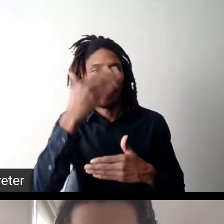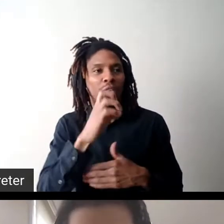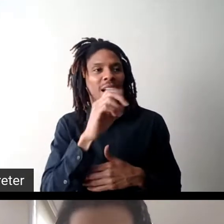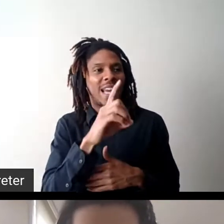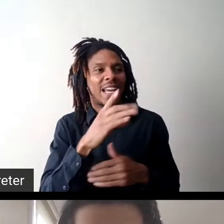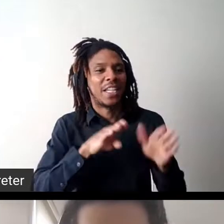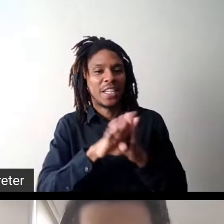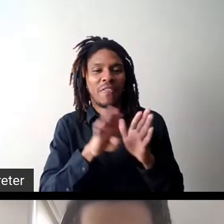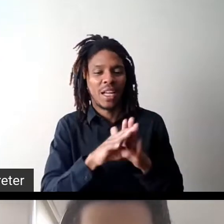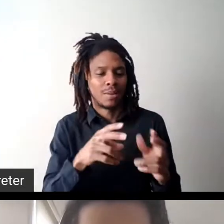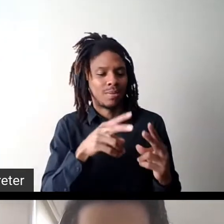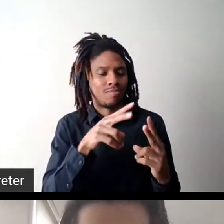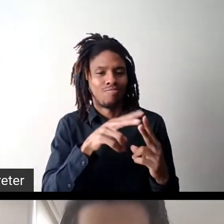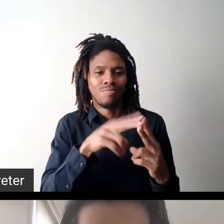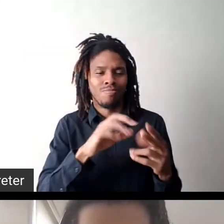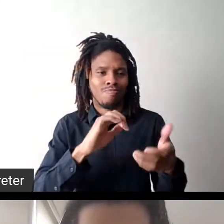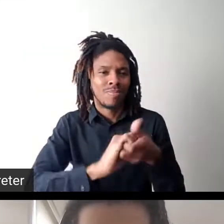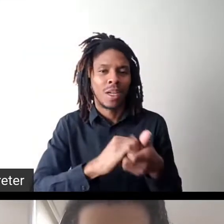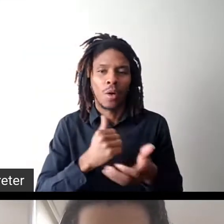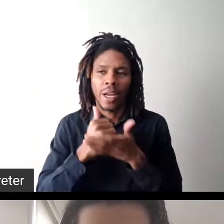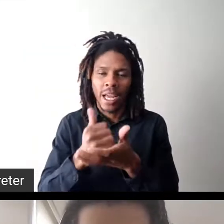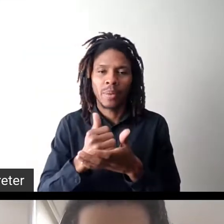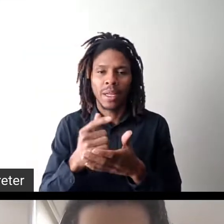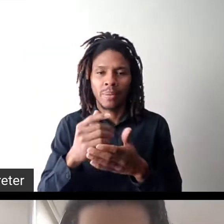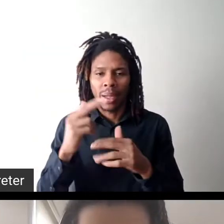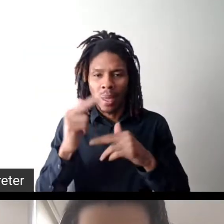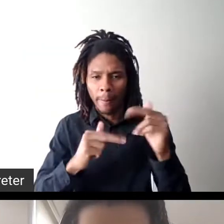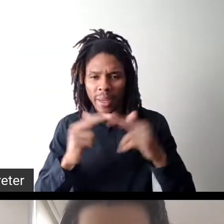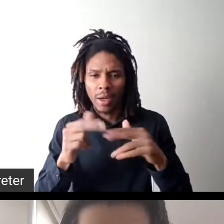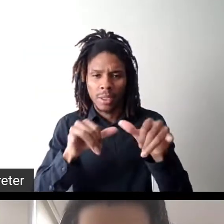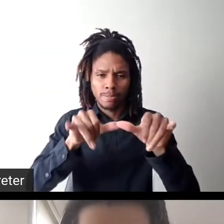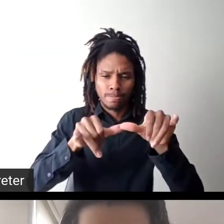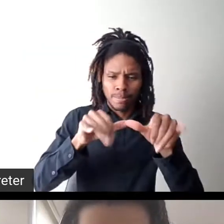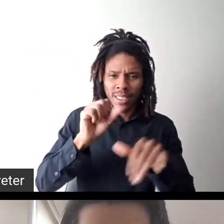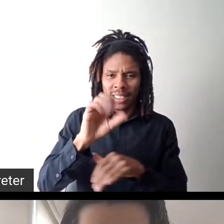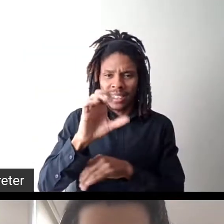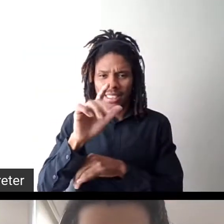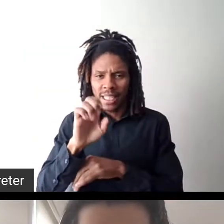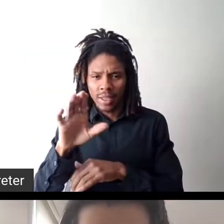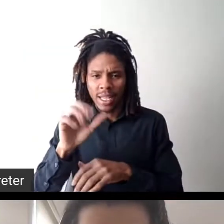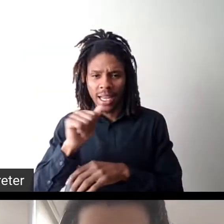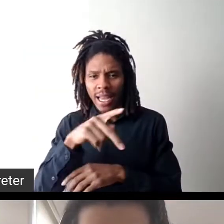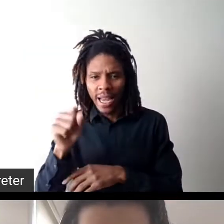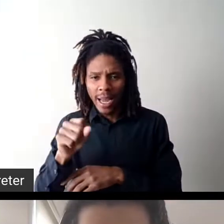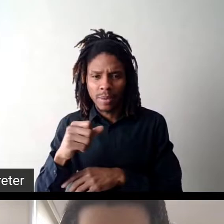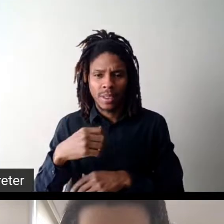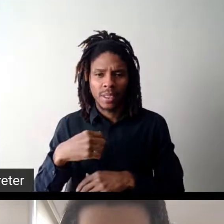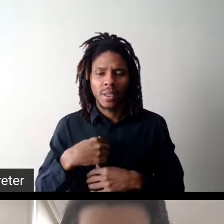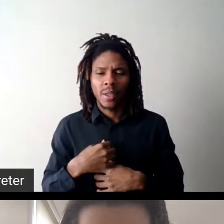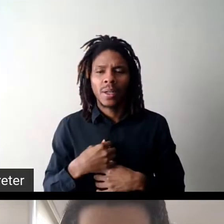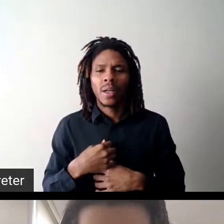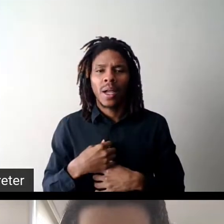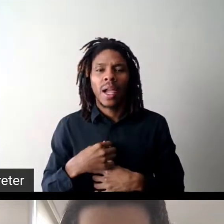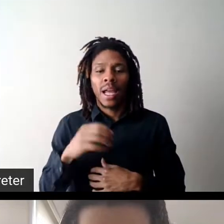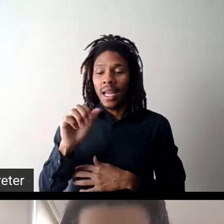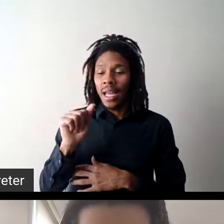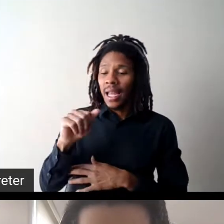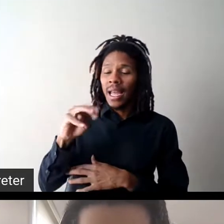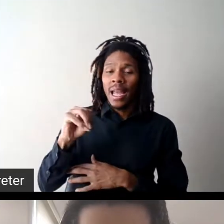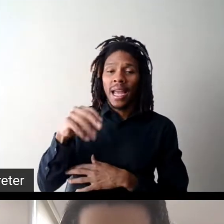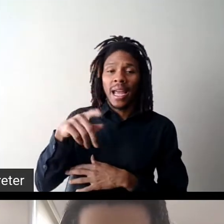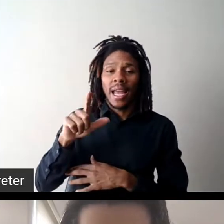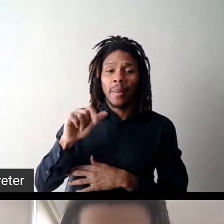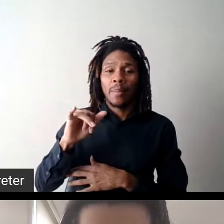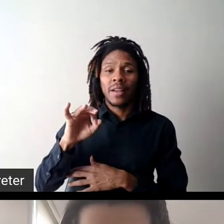them really build, ship, and scale their apps, right? And we can tease that apart in saying that Amplify really provides you